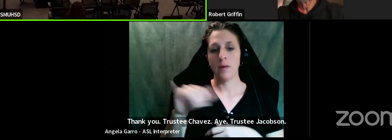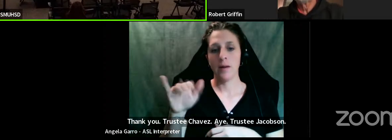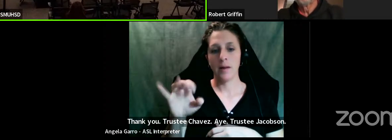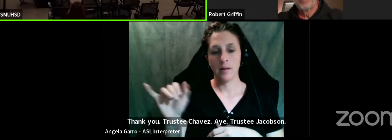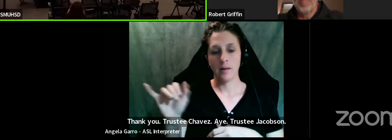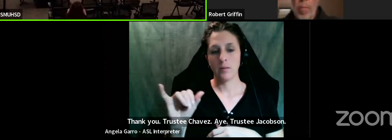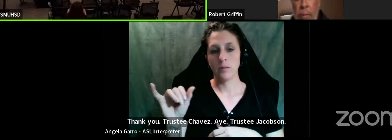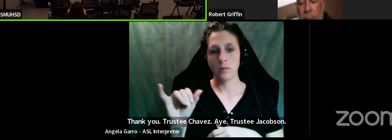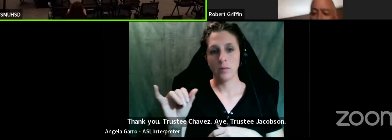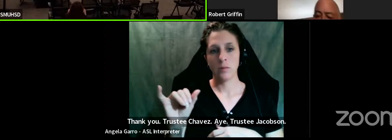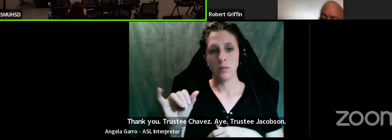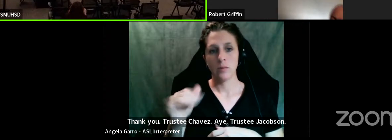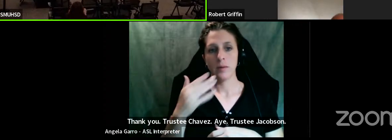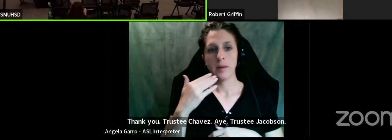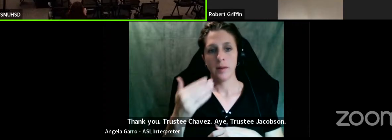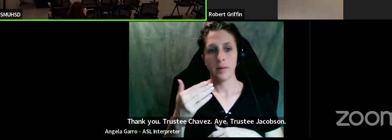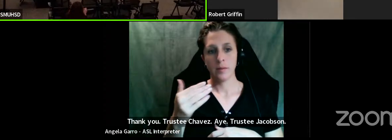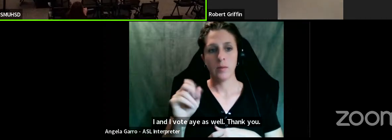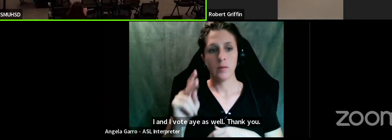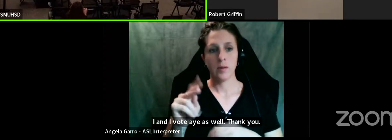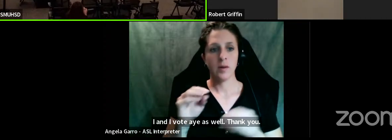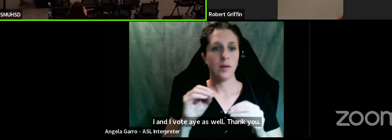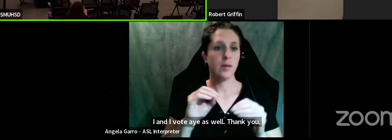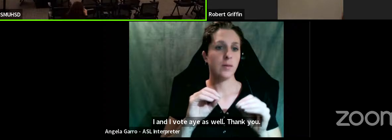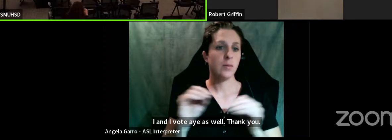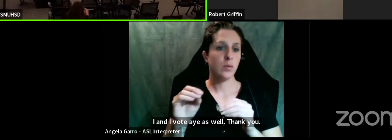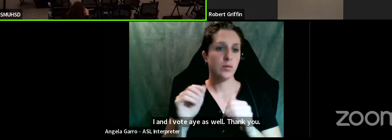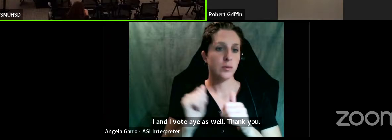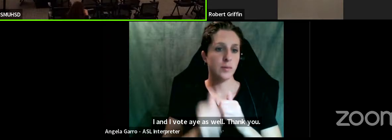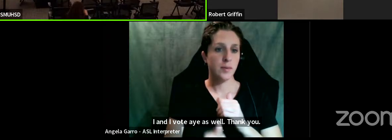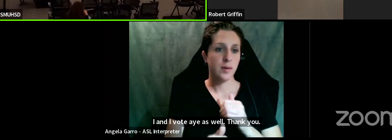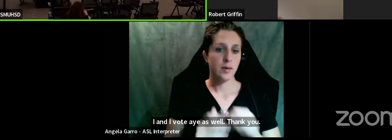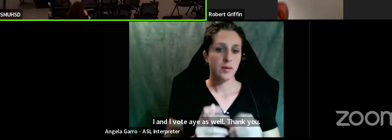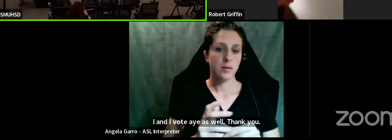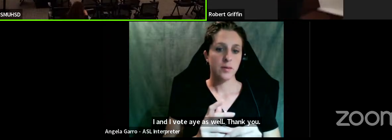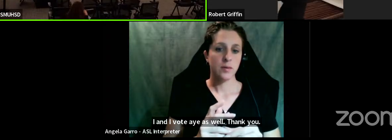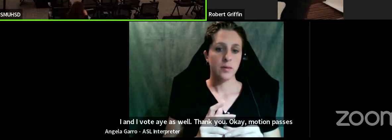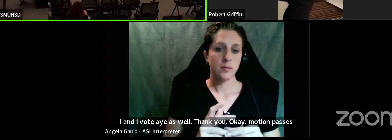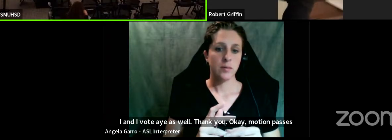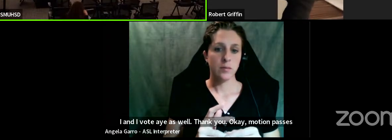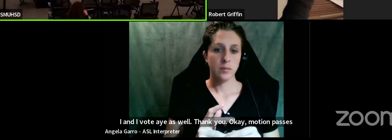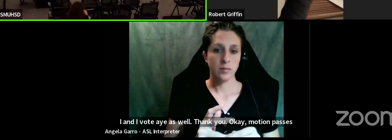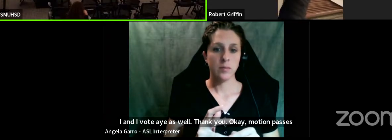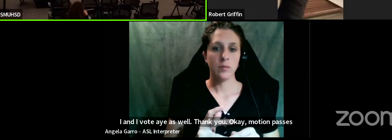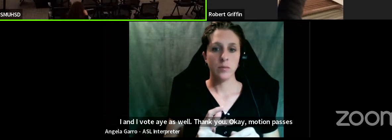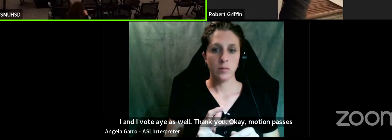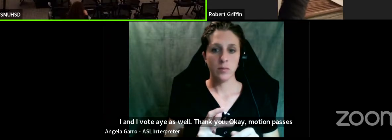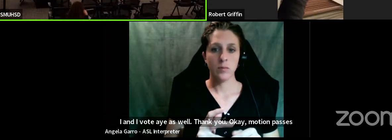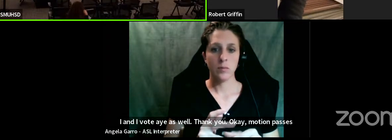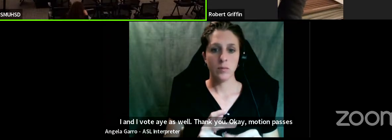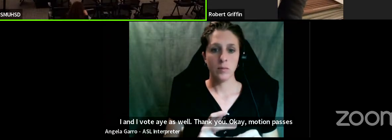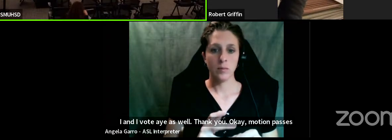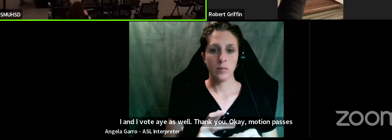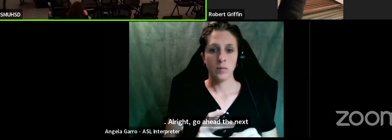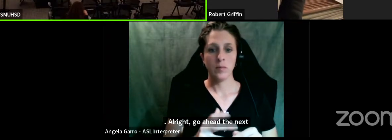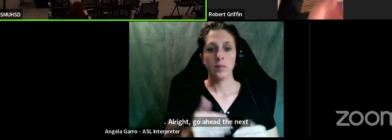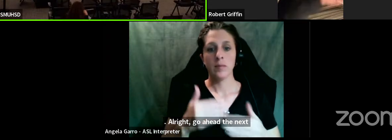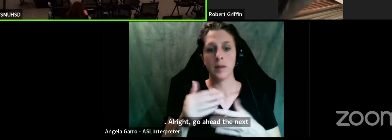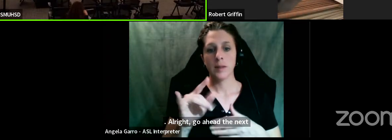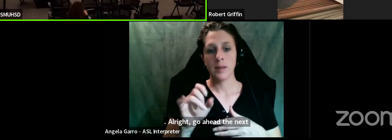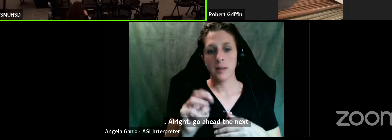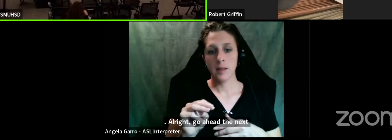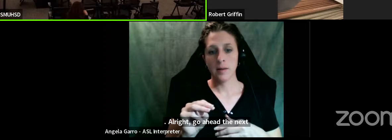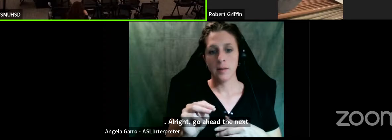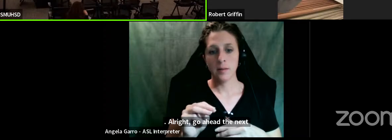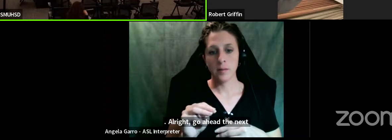well. Thank you. Okay, motion passes. All right. Go ahead, the next item. Next item is